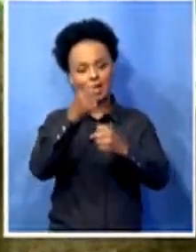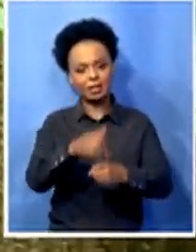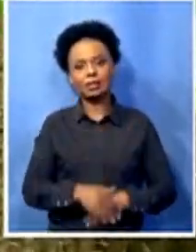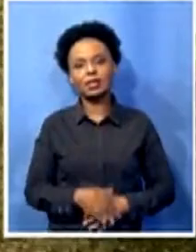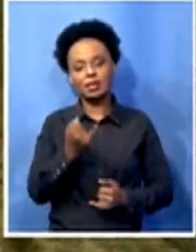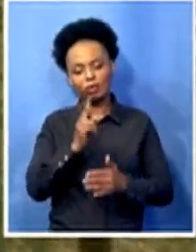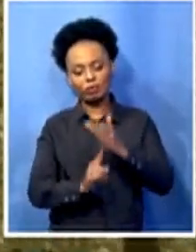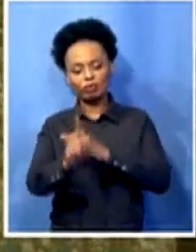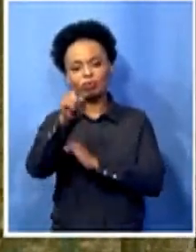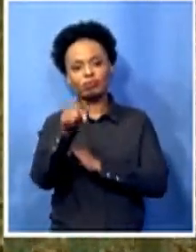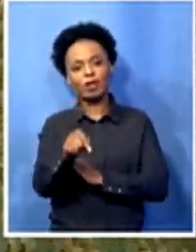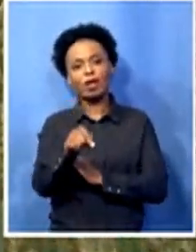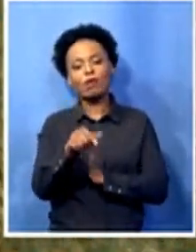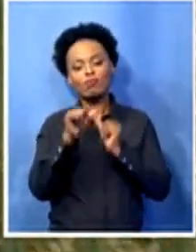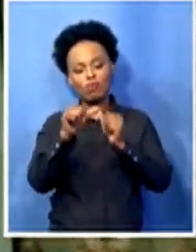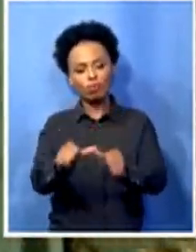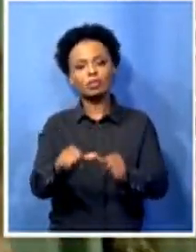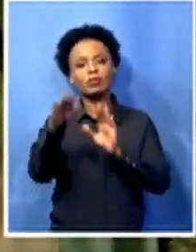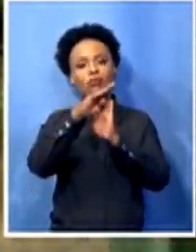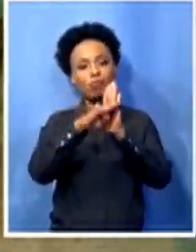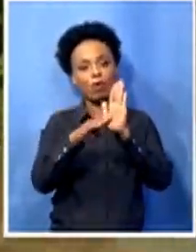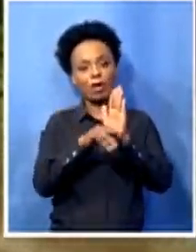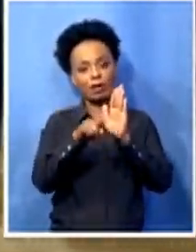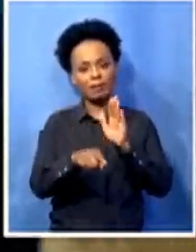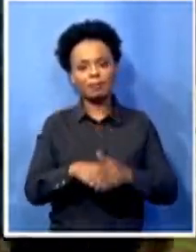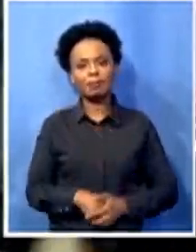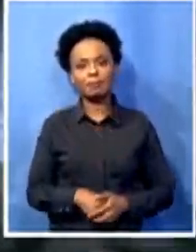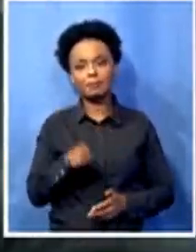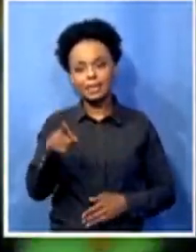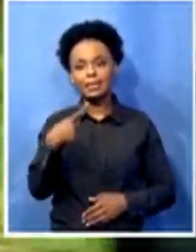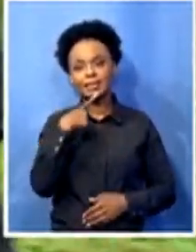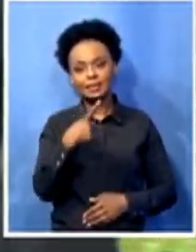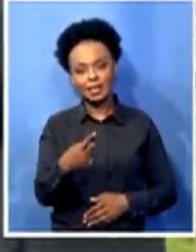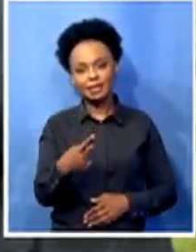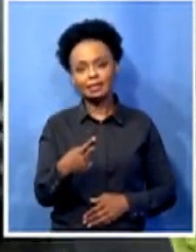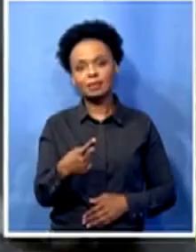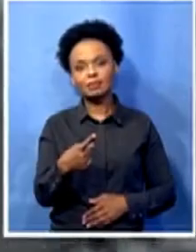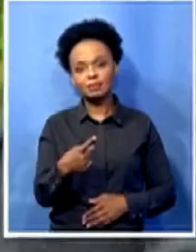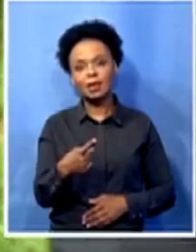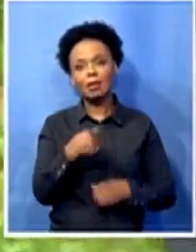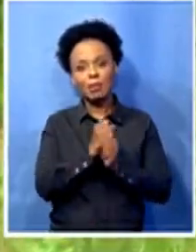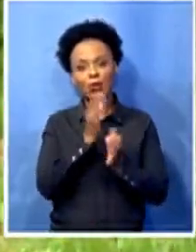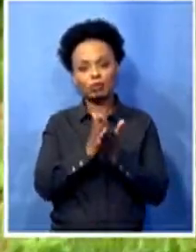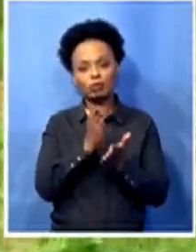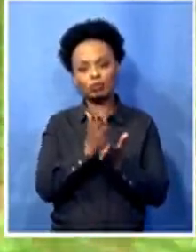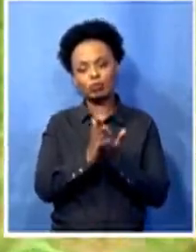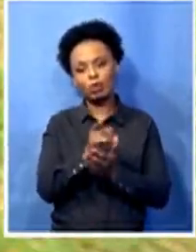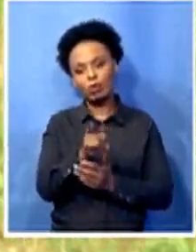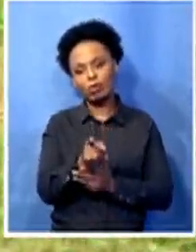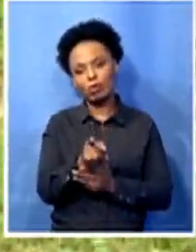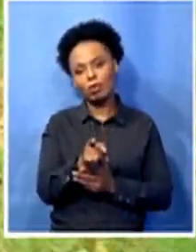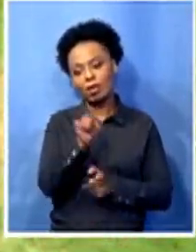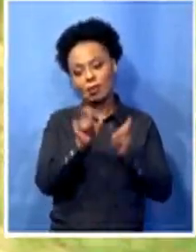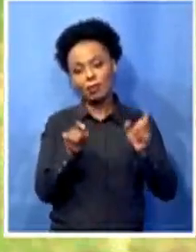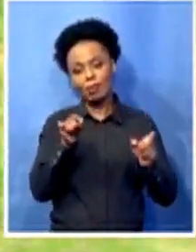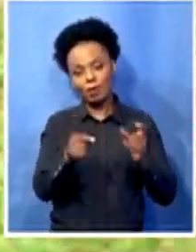he actually just said that they would continue making sure that these people, they get tested for TB, and also